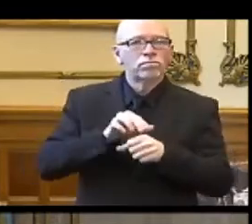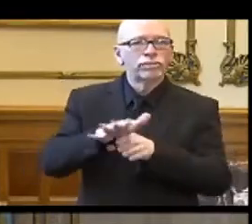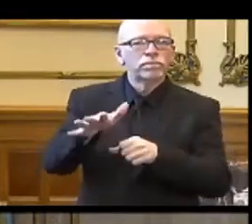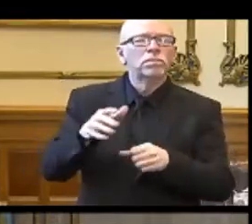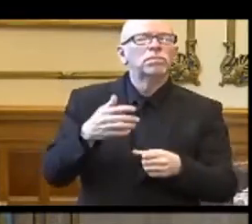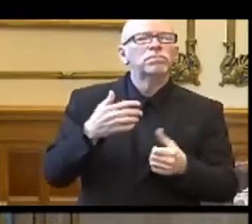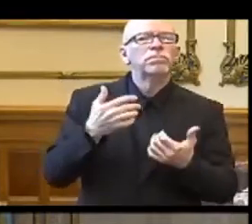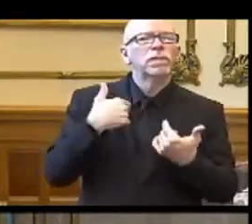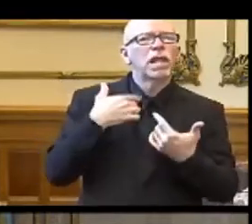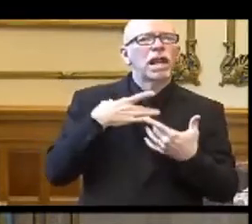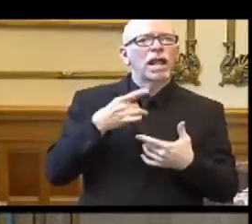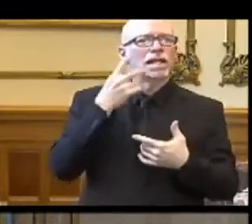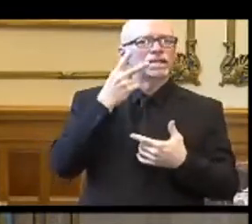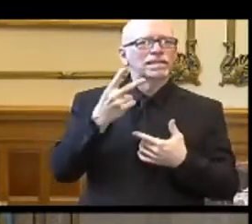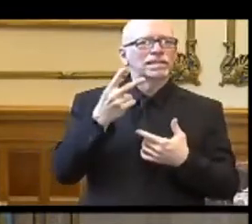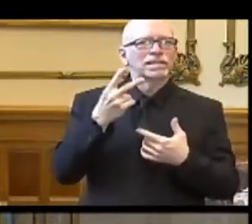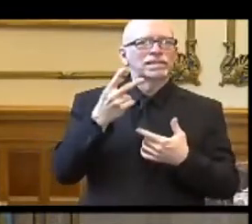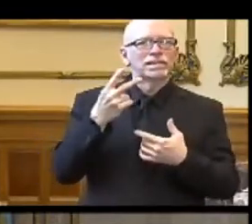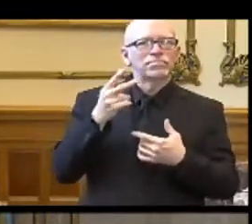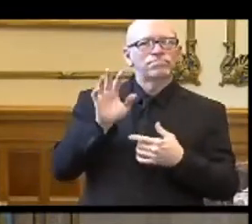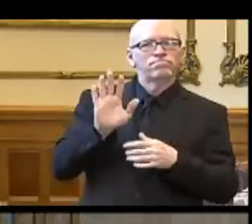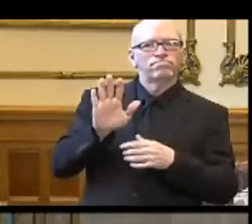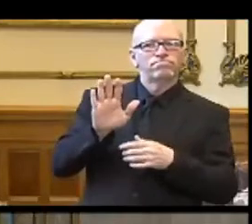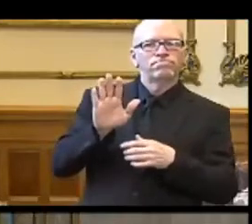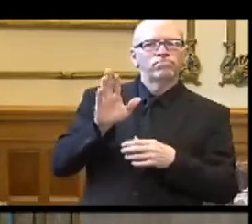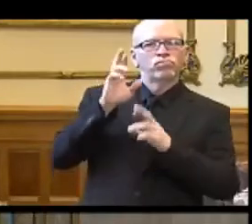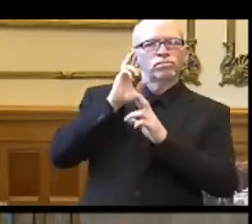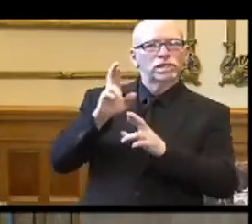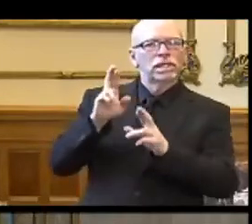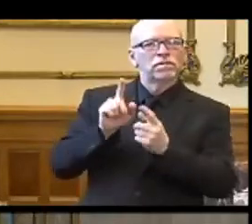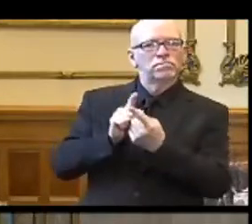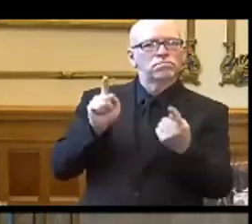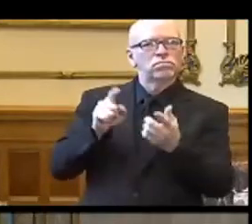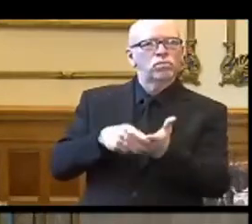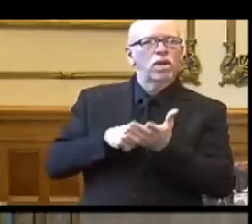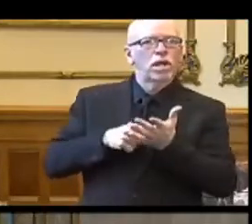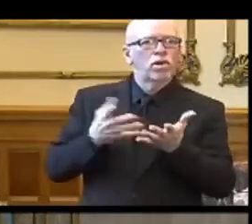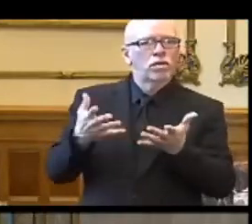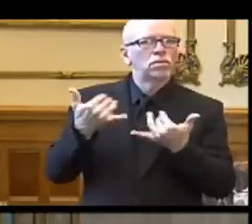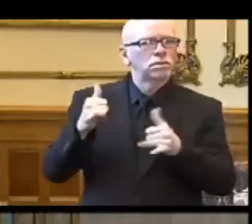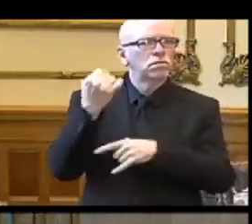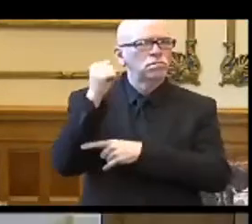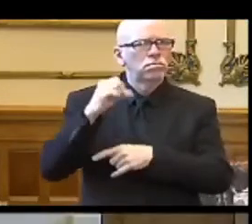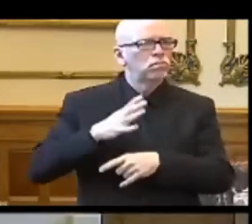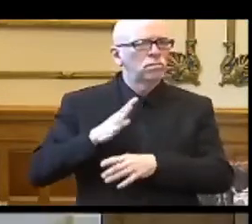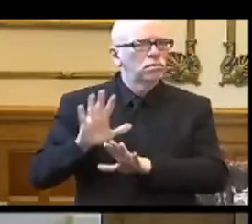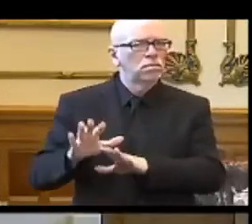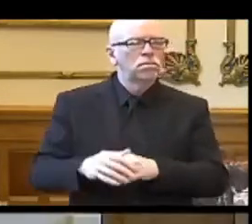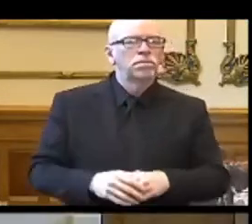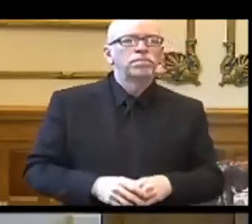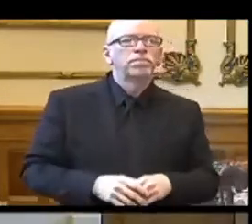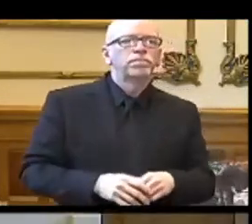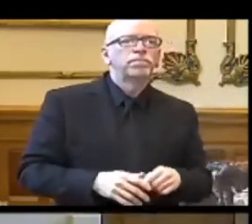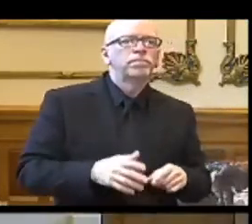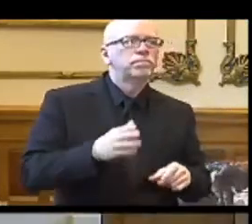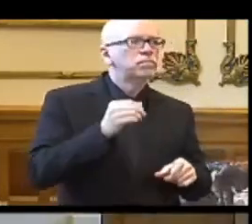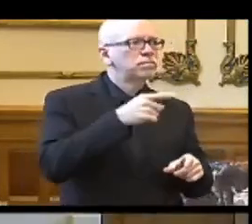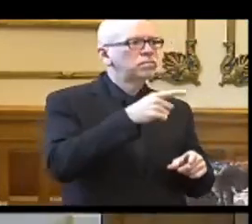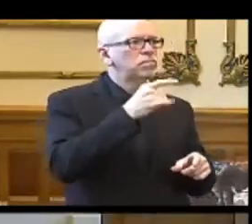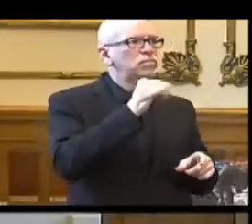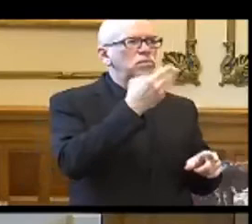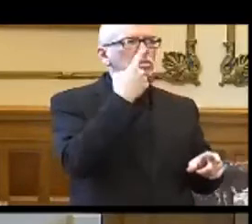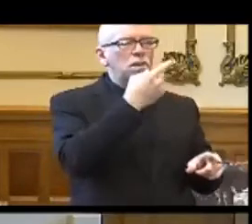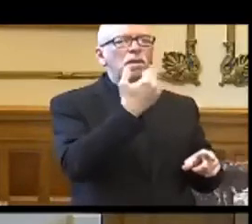like to see that done in a way that would respect the social distancing that is required. Yeah, and Joe, you can come up here and let me